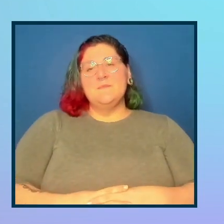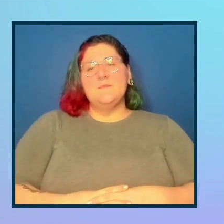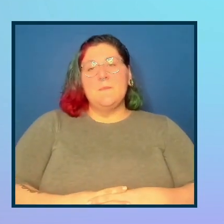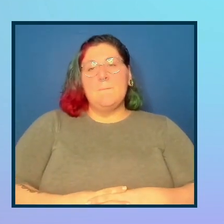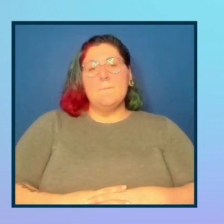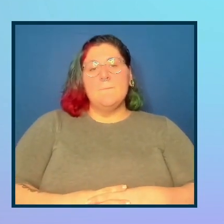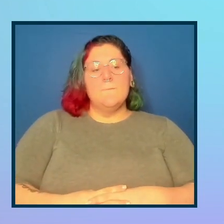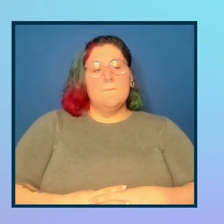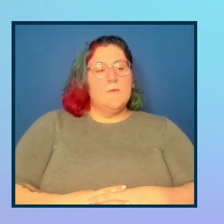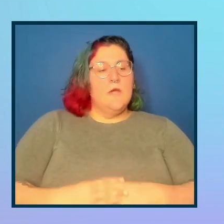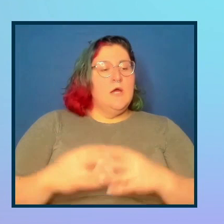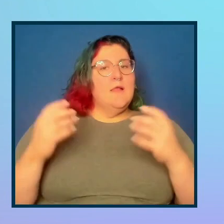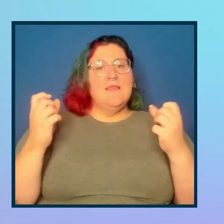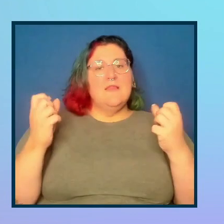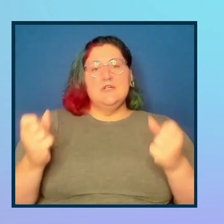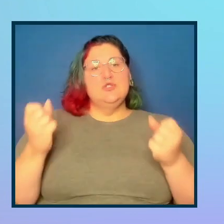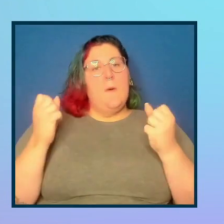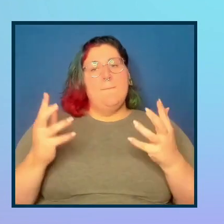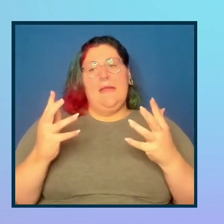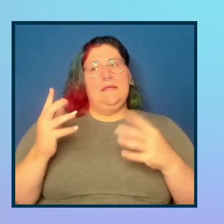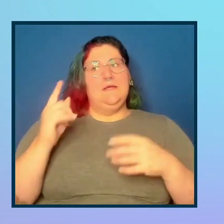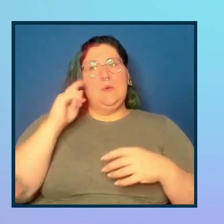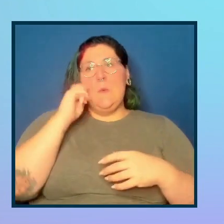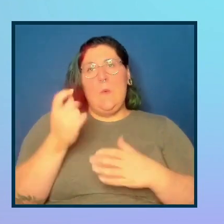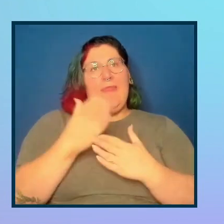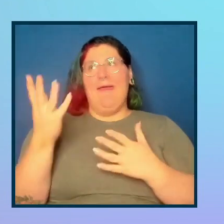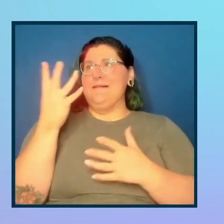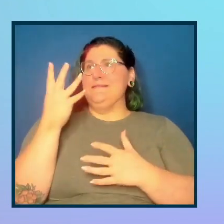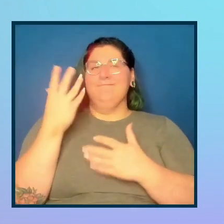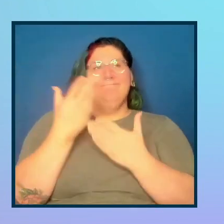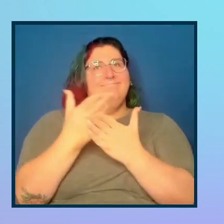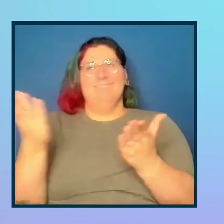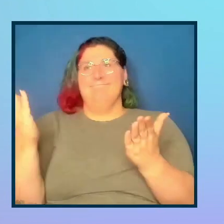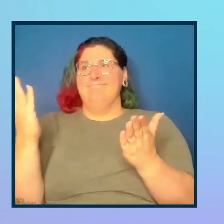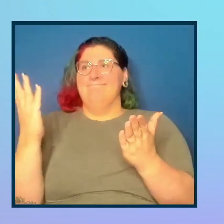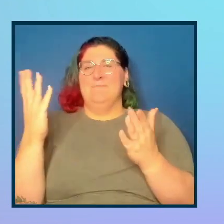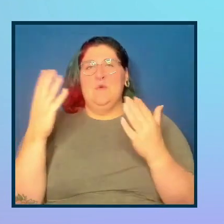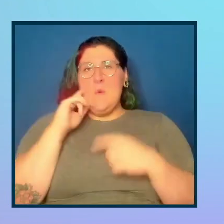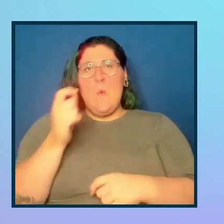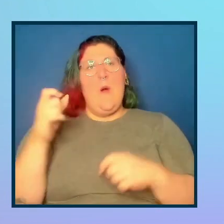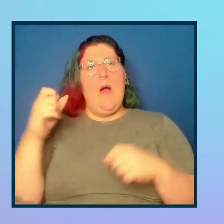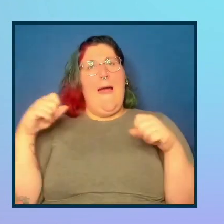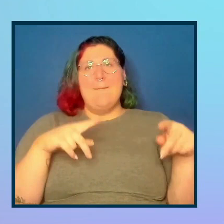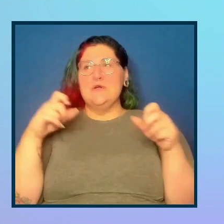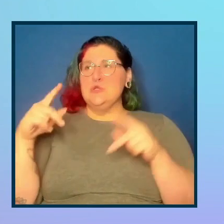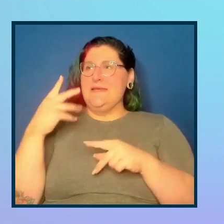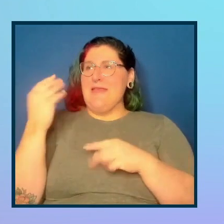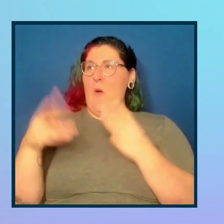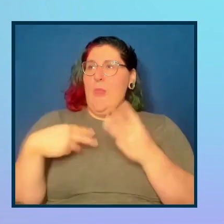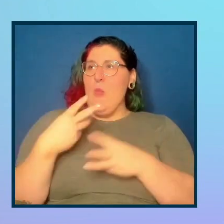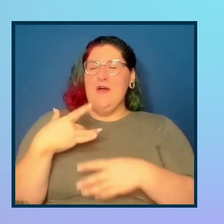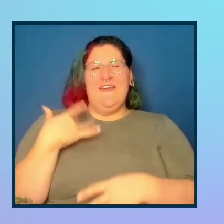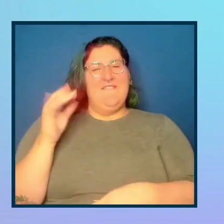There are so many cool things out there, right? So many cool opportunities. This feels like a very young